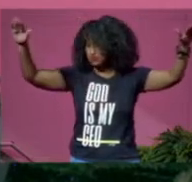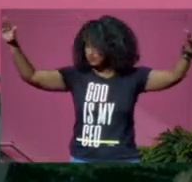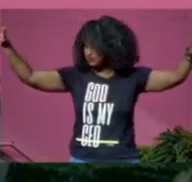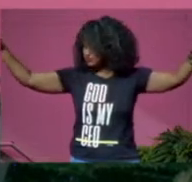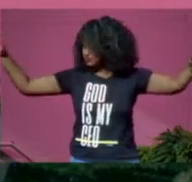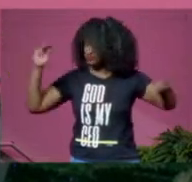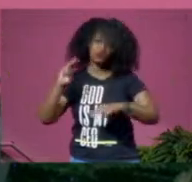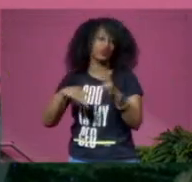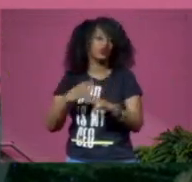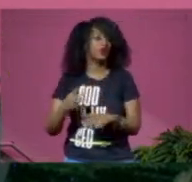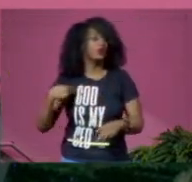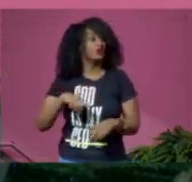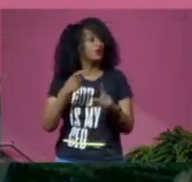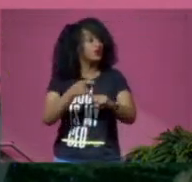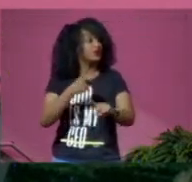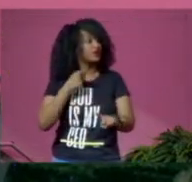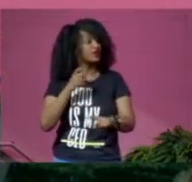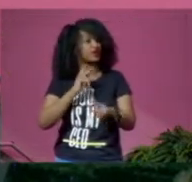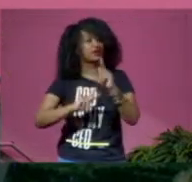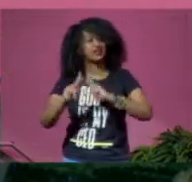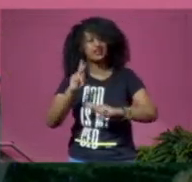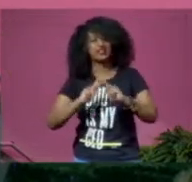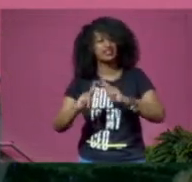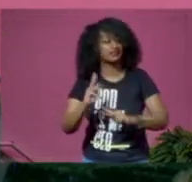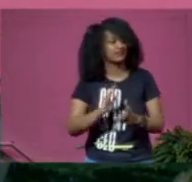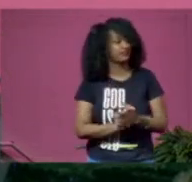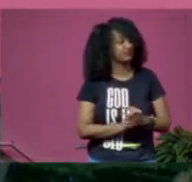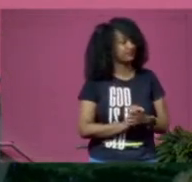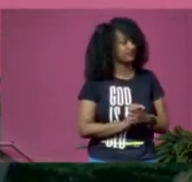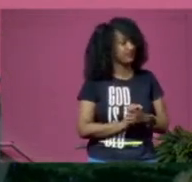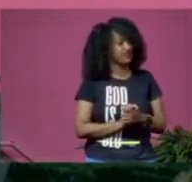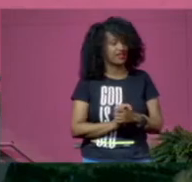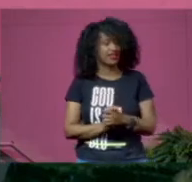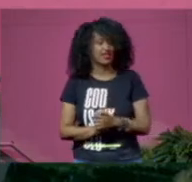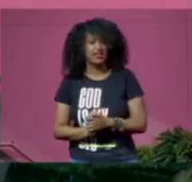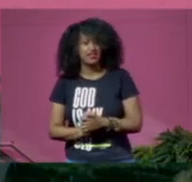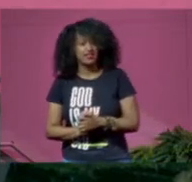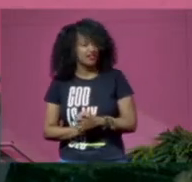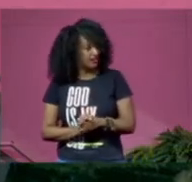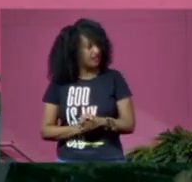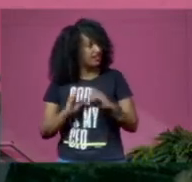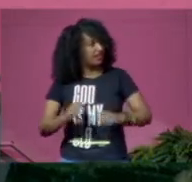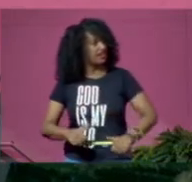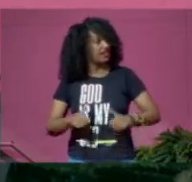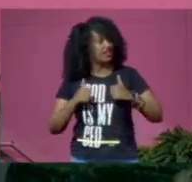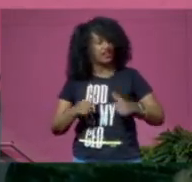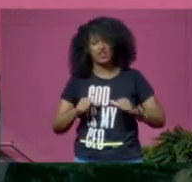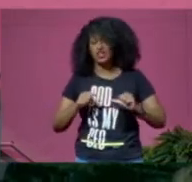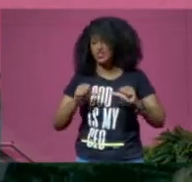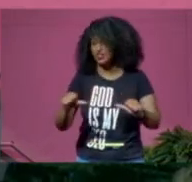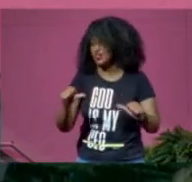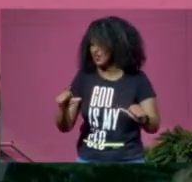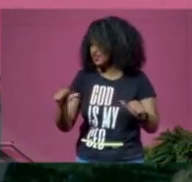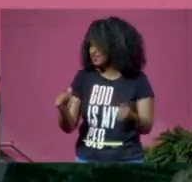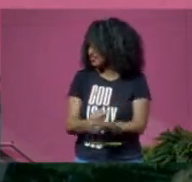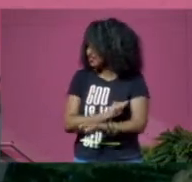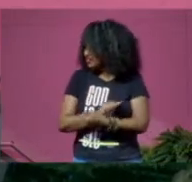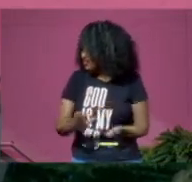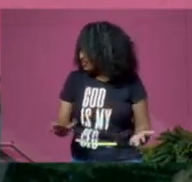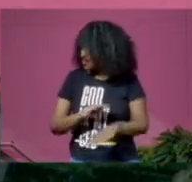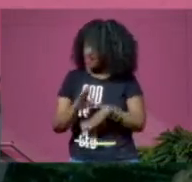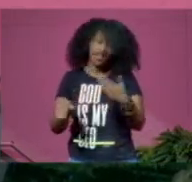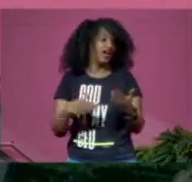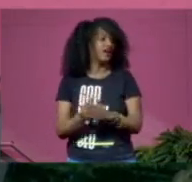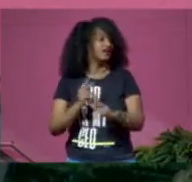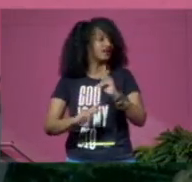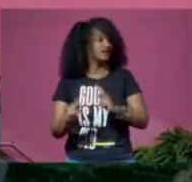descended from a people who at every instance, the thieves of civilization have tried to destroy. And just like the Bible